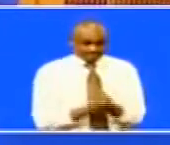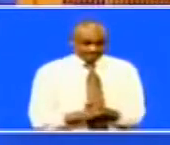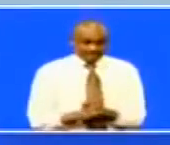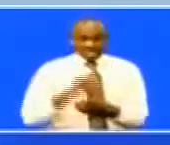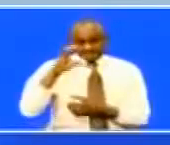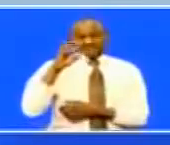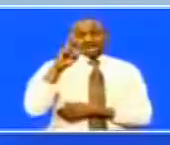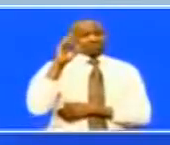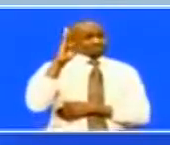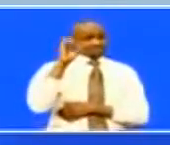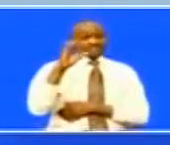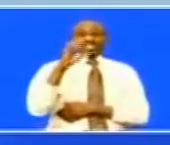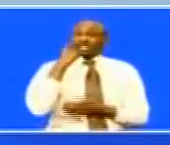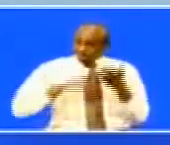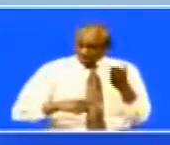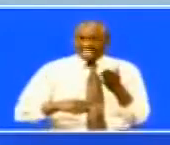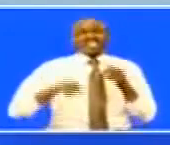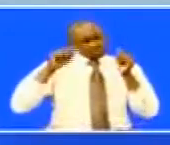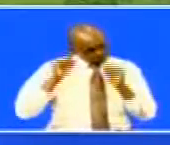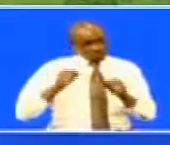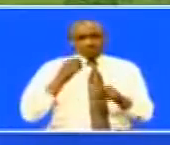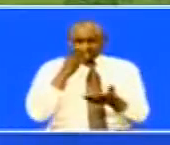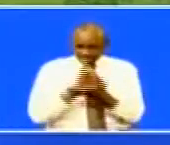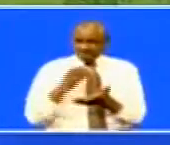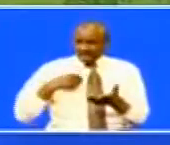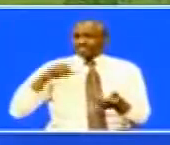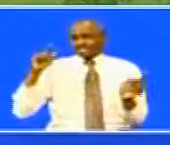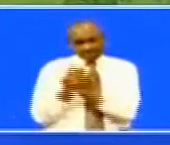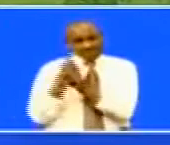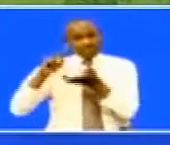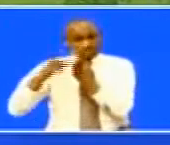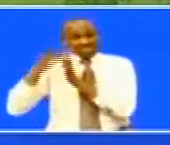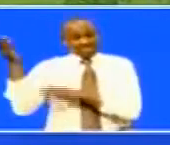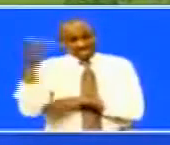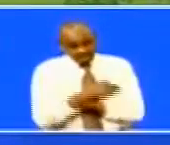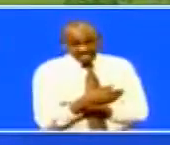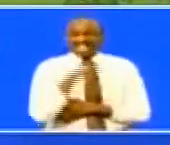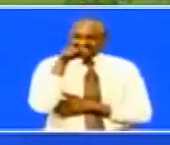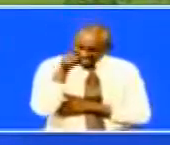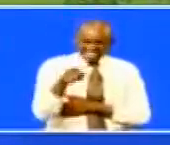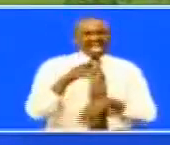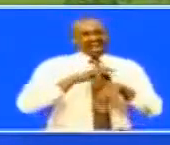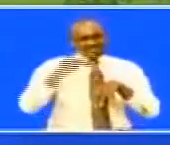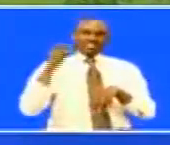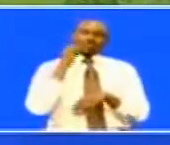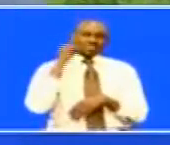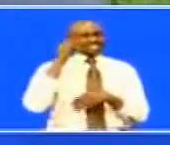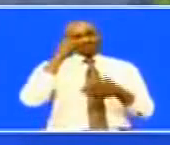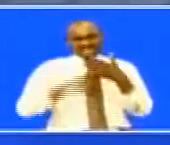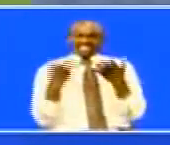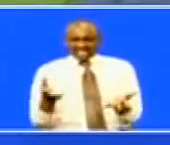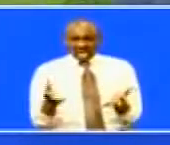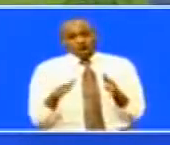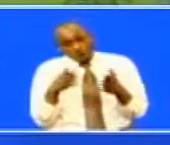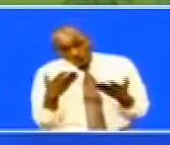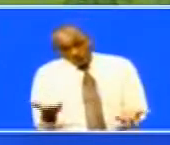CRBC, however, maintains that despite them executing other projects across the globe, this should not affect domestic prices or